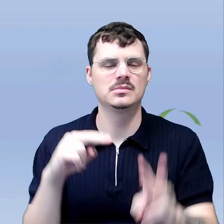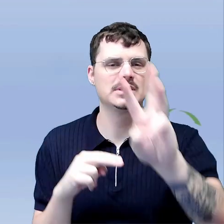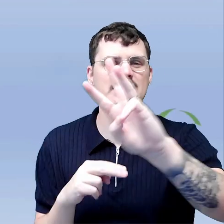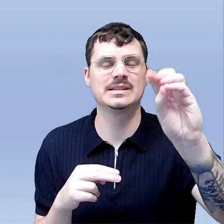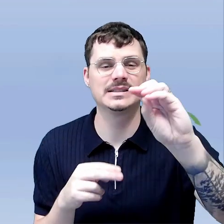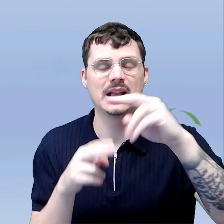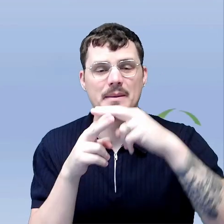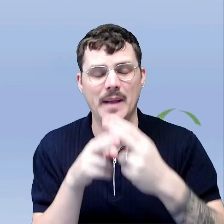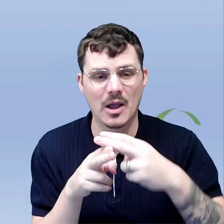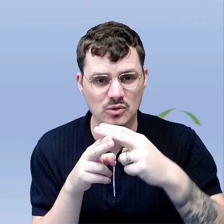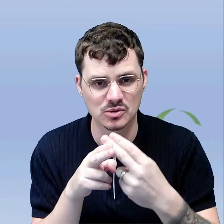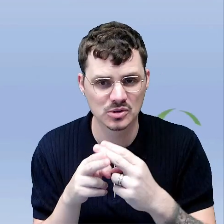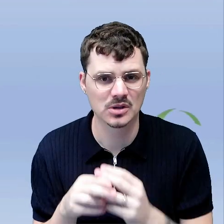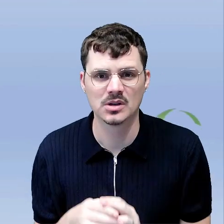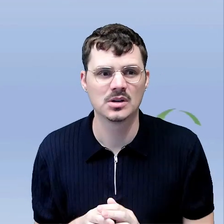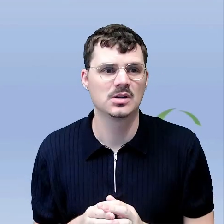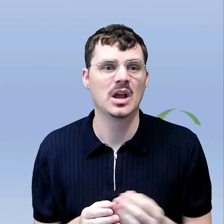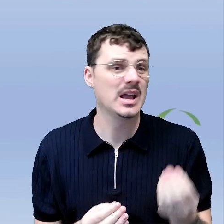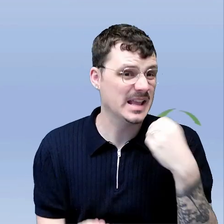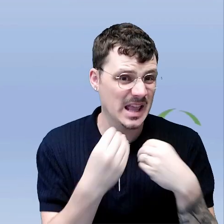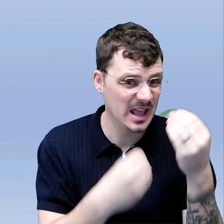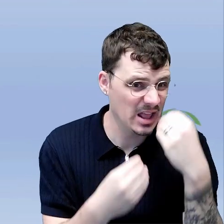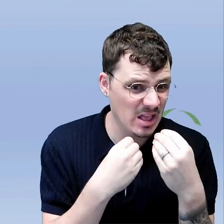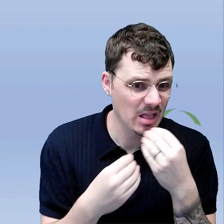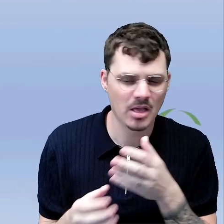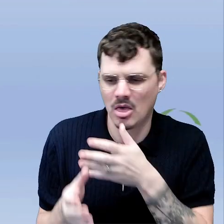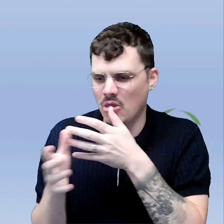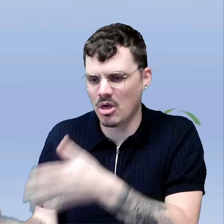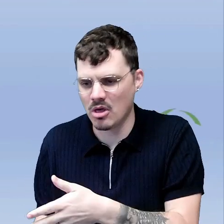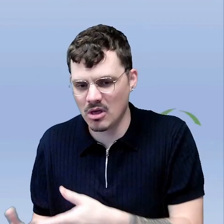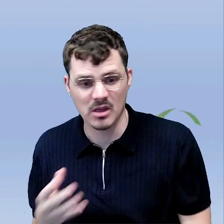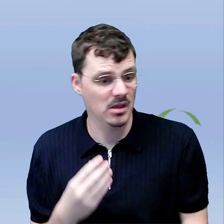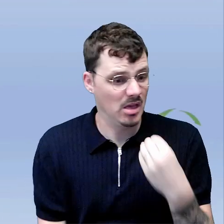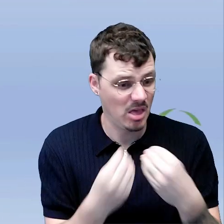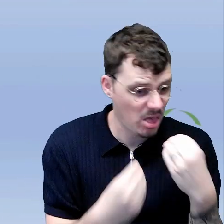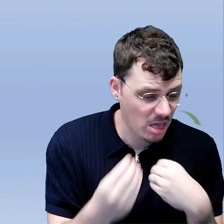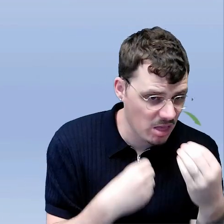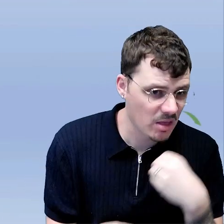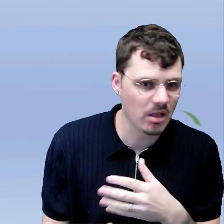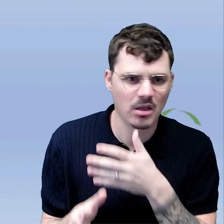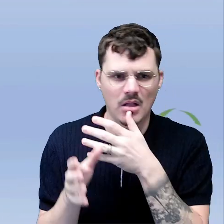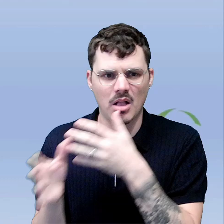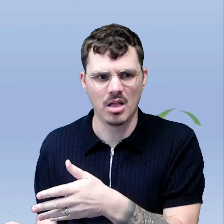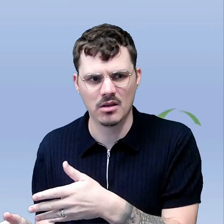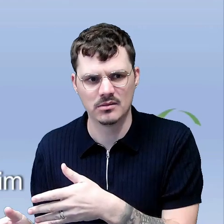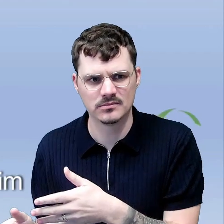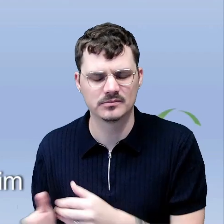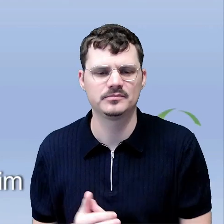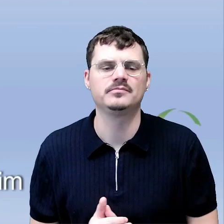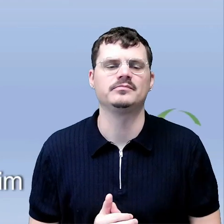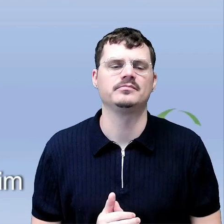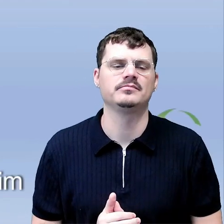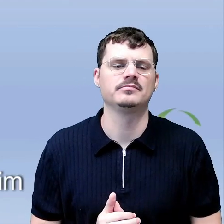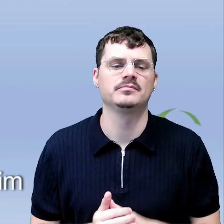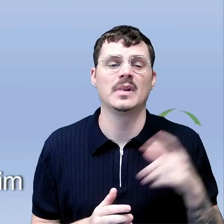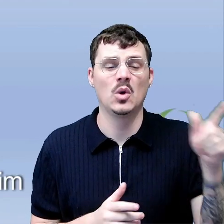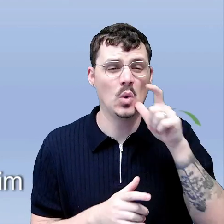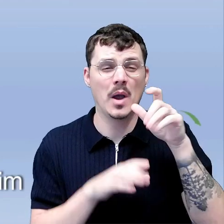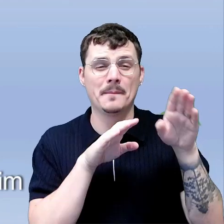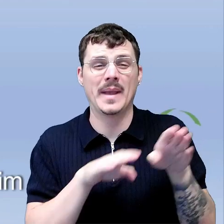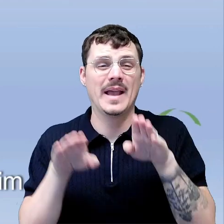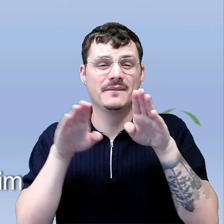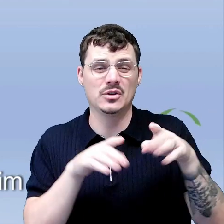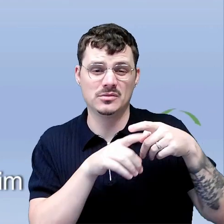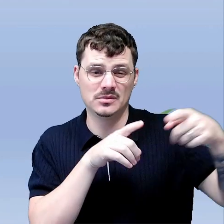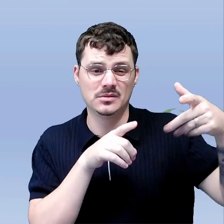pounds, binge eating and vomiting. Binge eating, vomiting. The behaviorist who'd